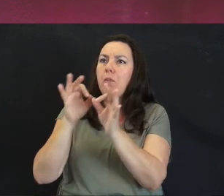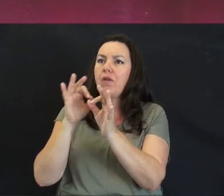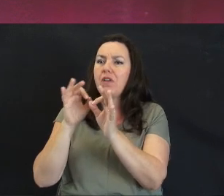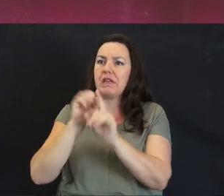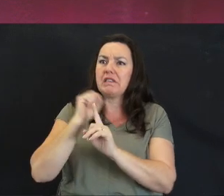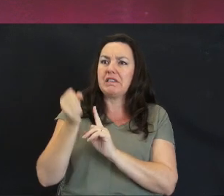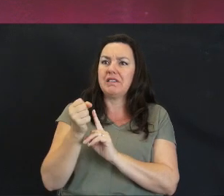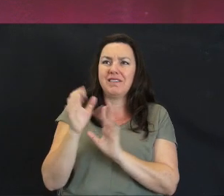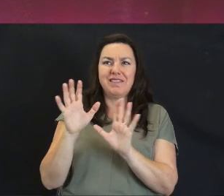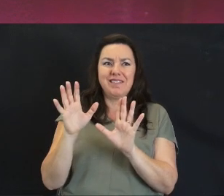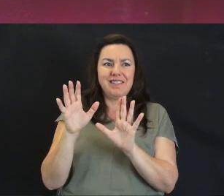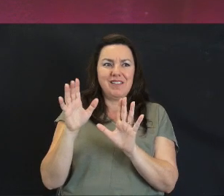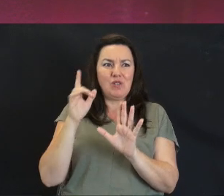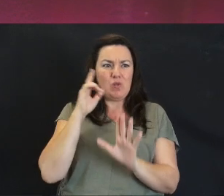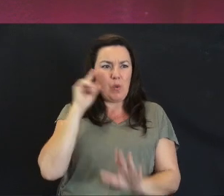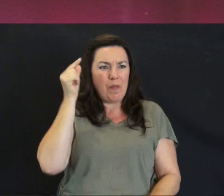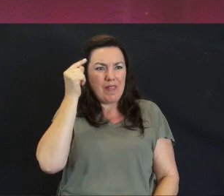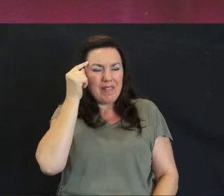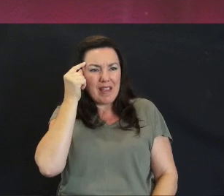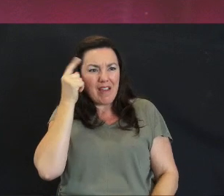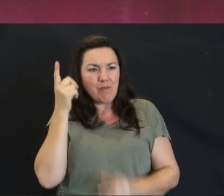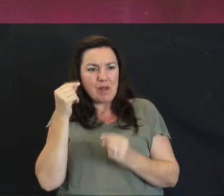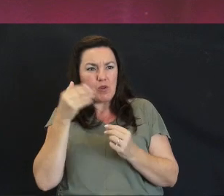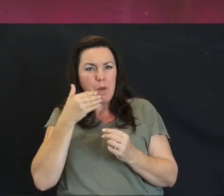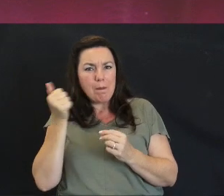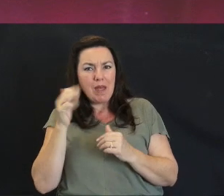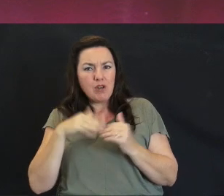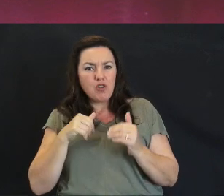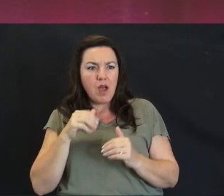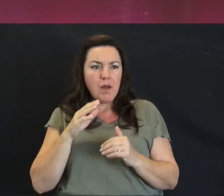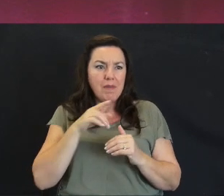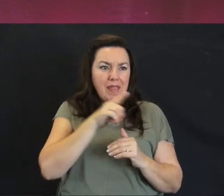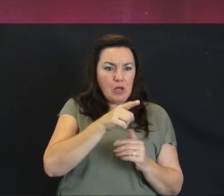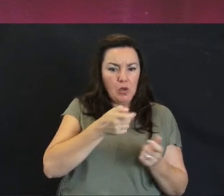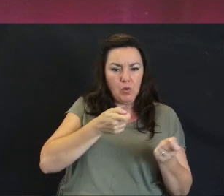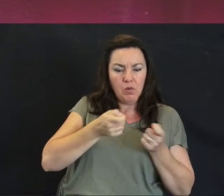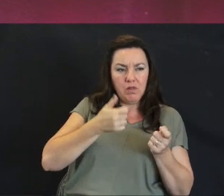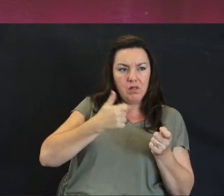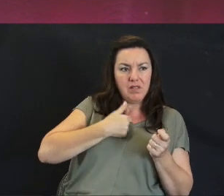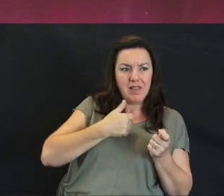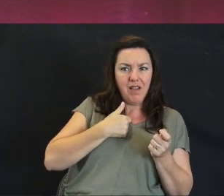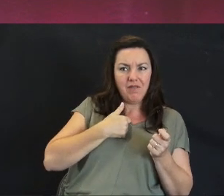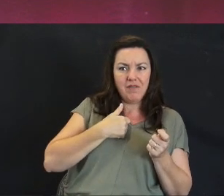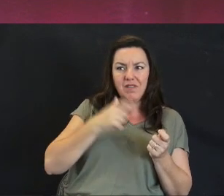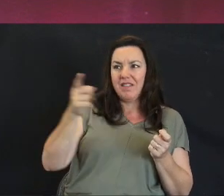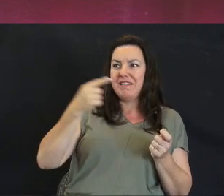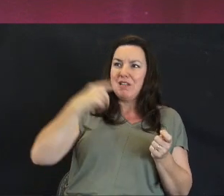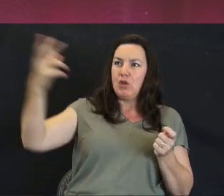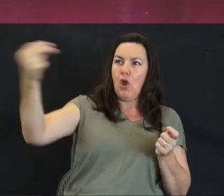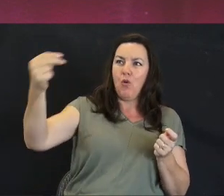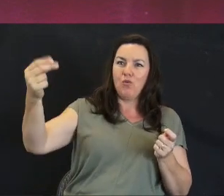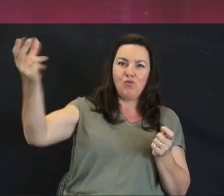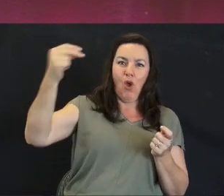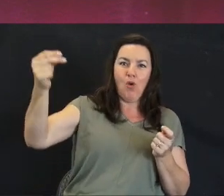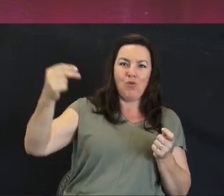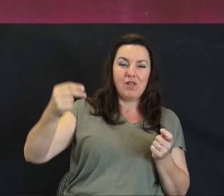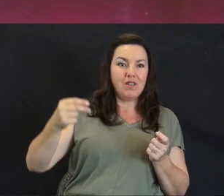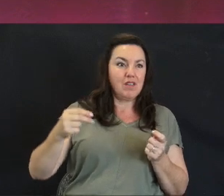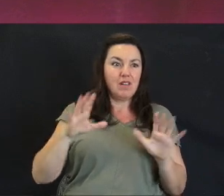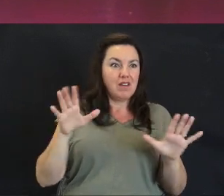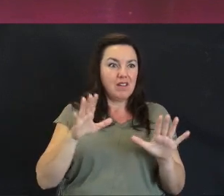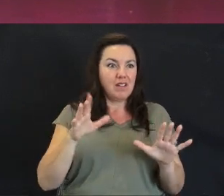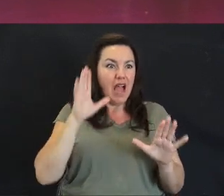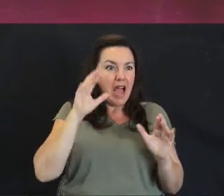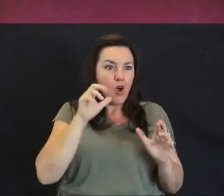government Can do a better job Of governing you Than you can I hope you don't Believe that I